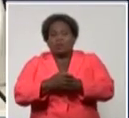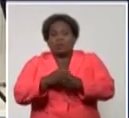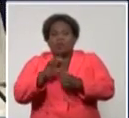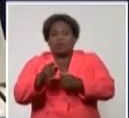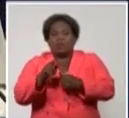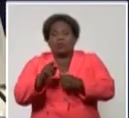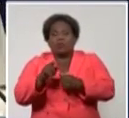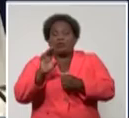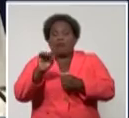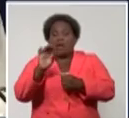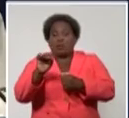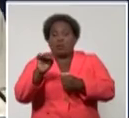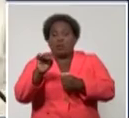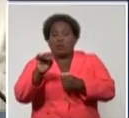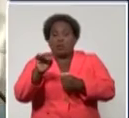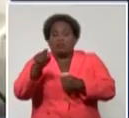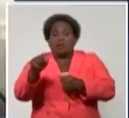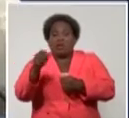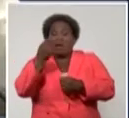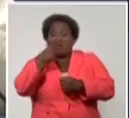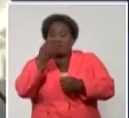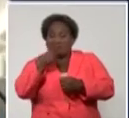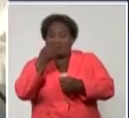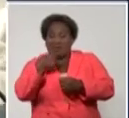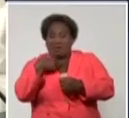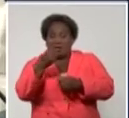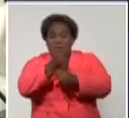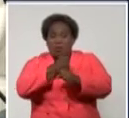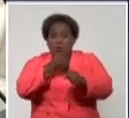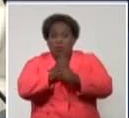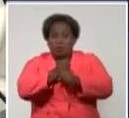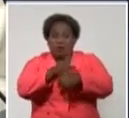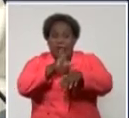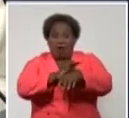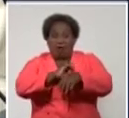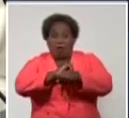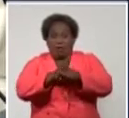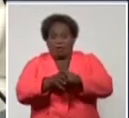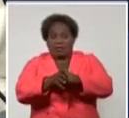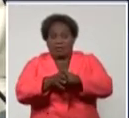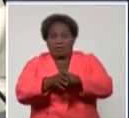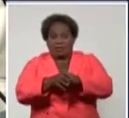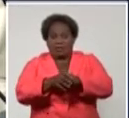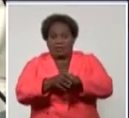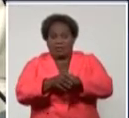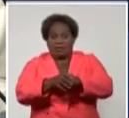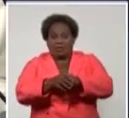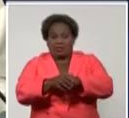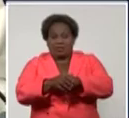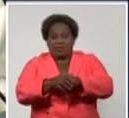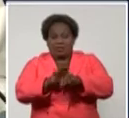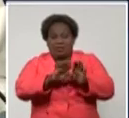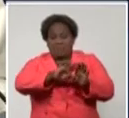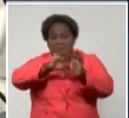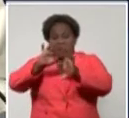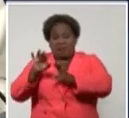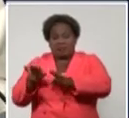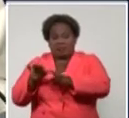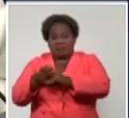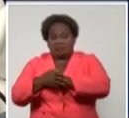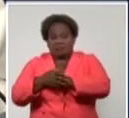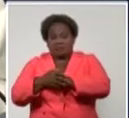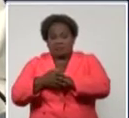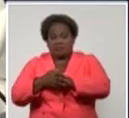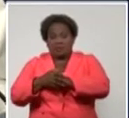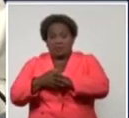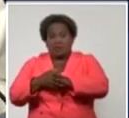the United States of almost all supplies of the medicine in existence, a medicine which, according to all studies and